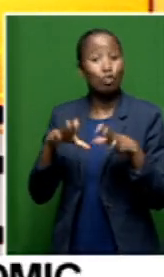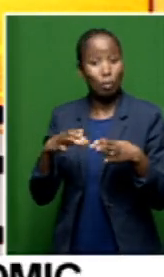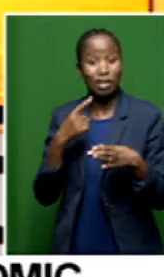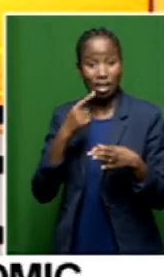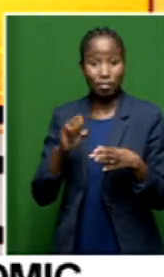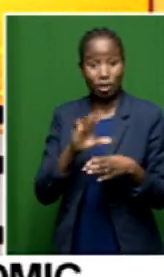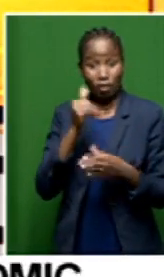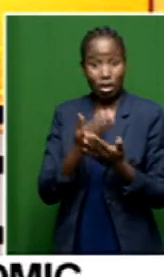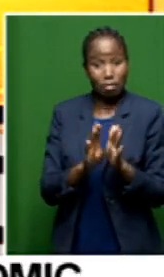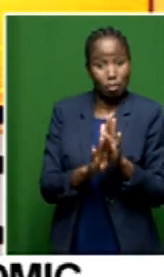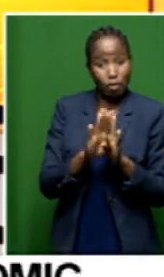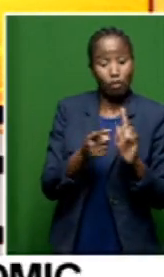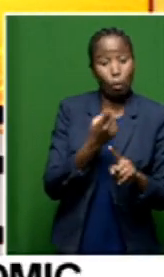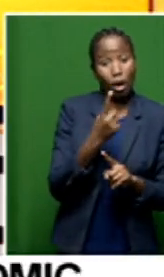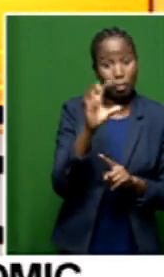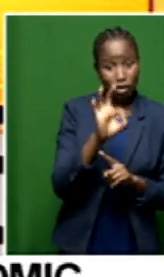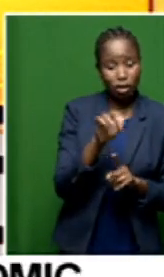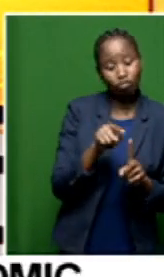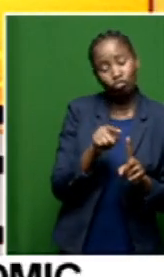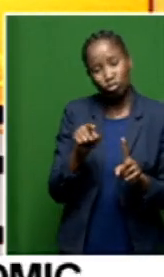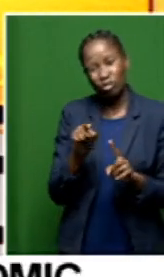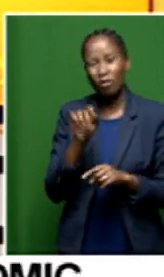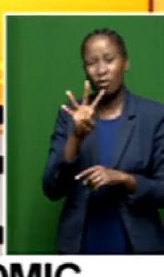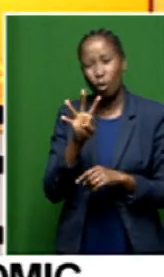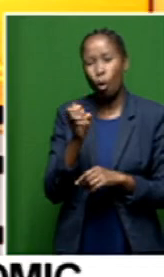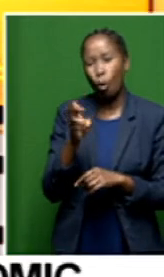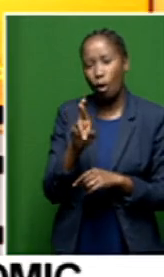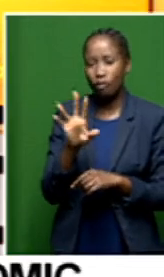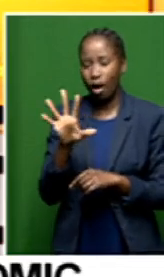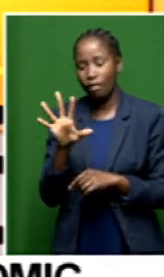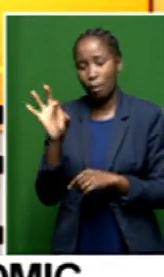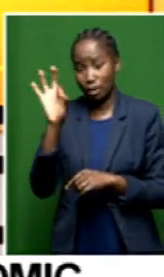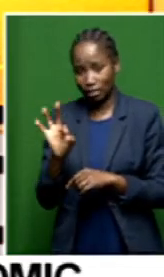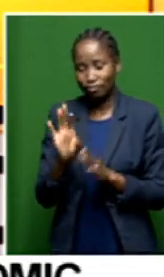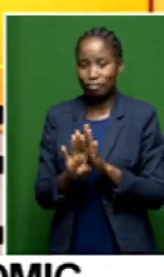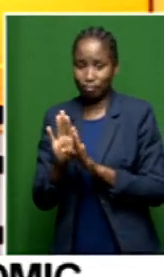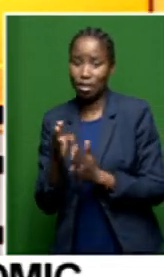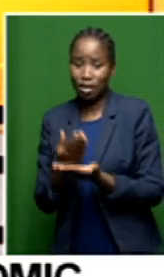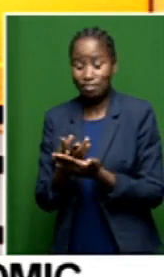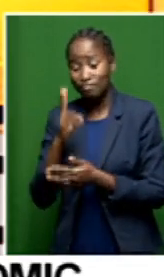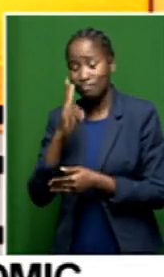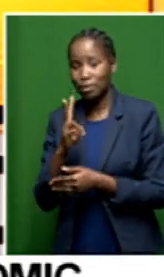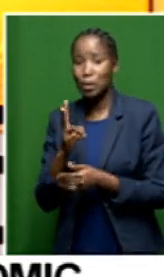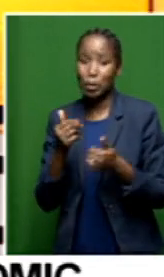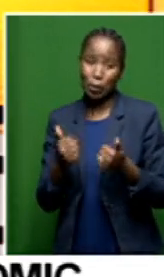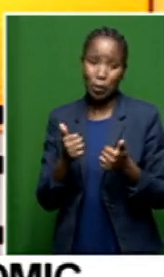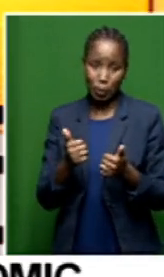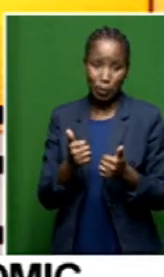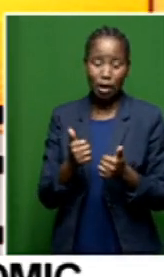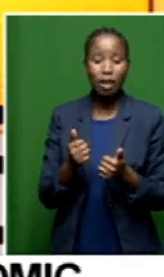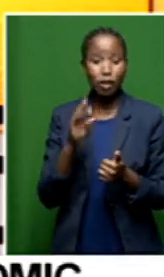moving it from 4% to 5%. That seems to be a healthier picture from the earlier forecast, which South